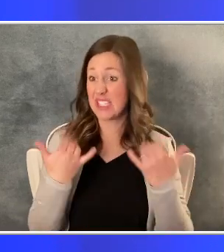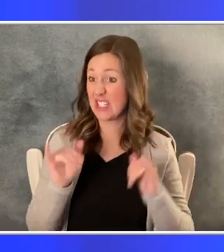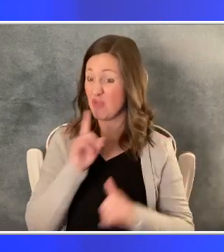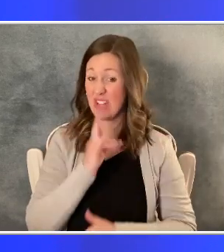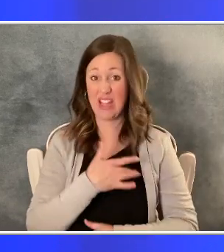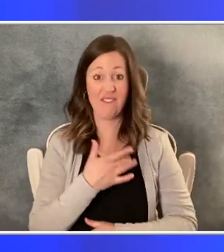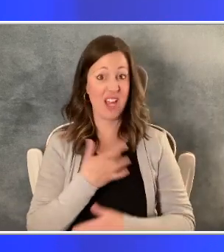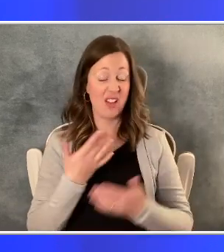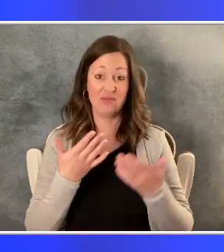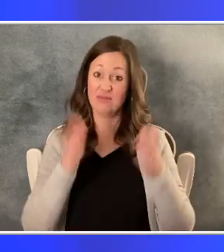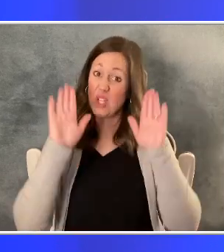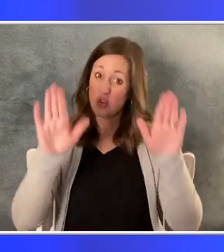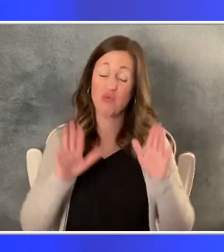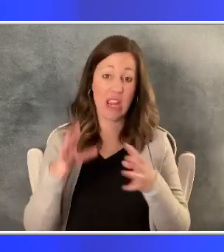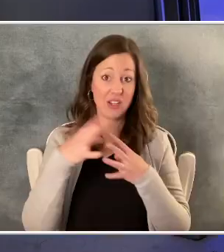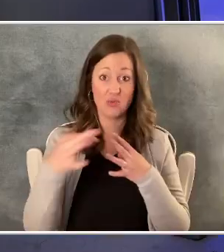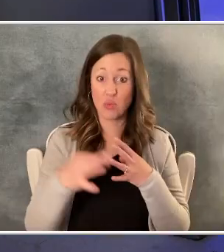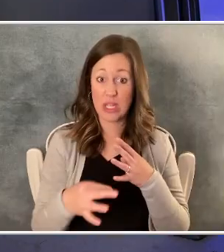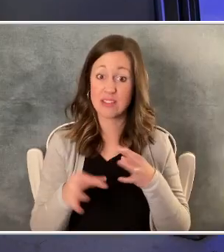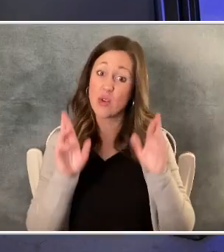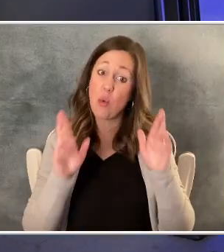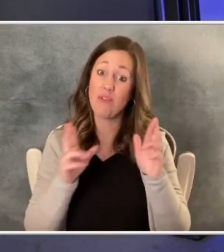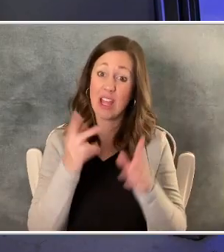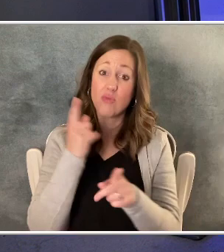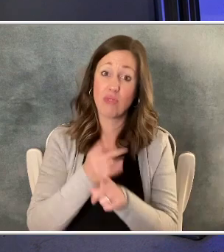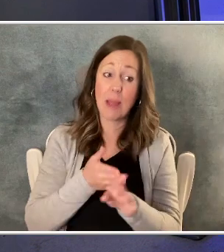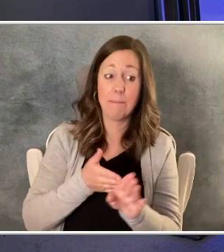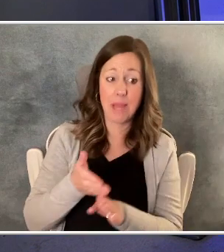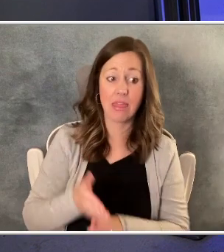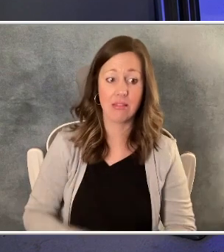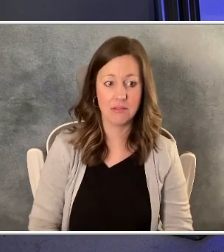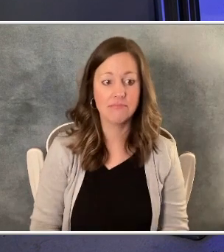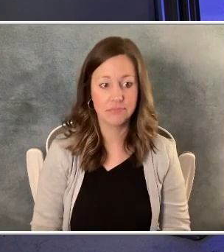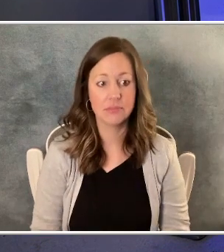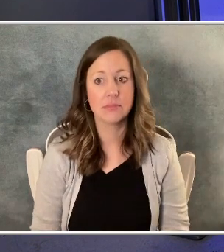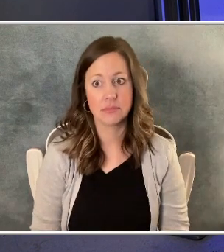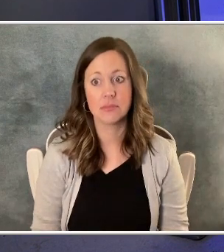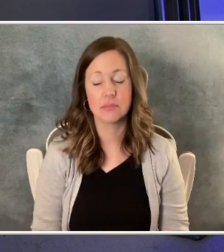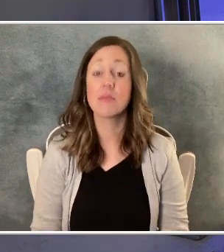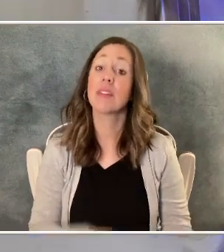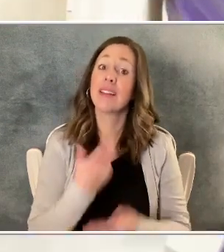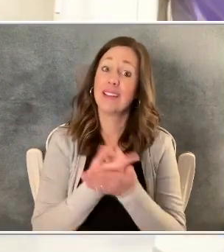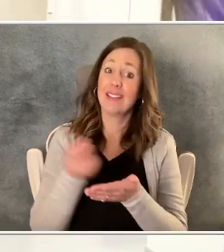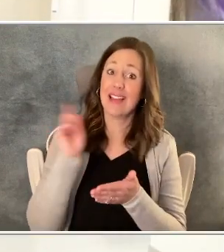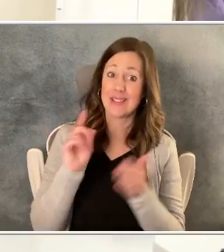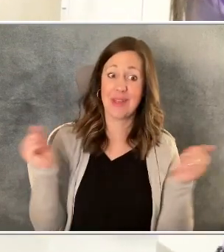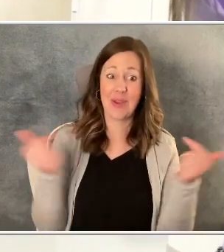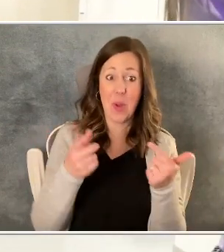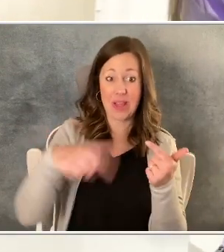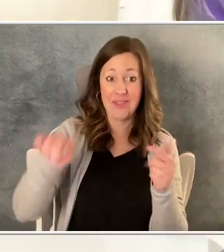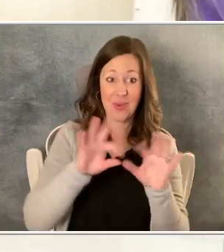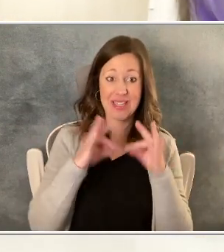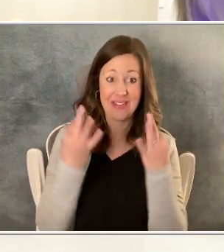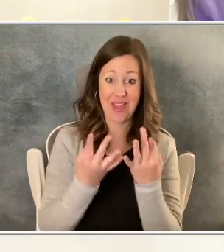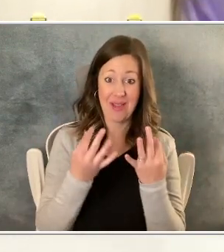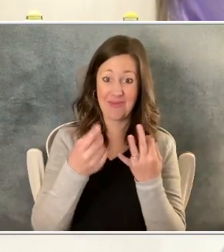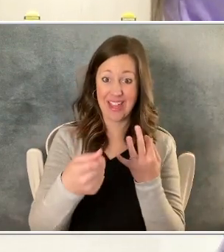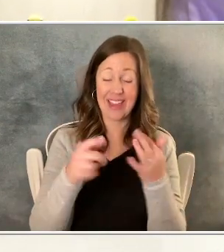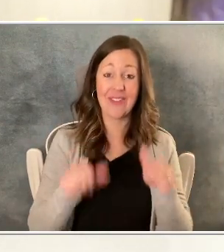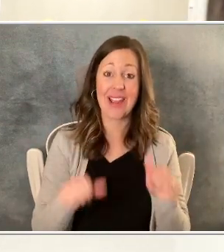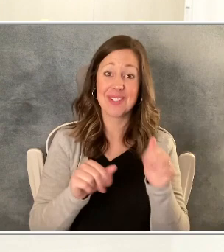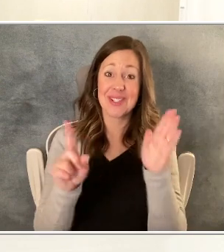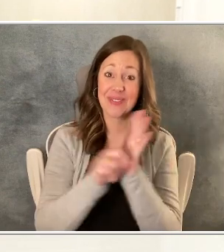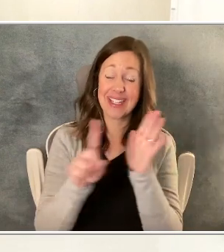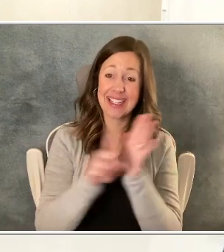and I think hopefully she's on the right path. And something really exciting happened because last week you all as a family were able to ring the